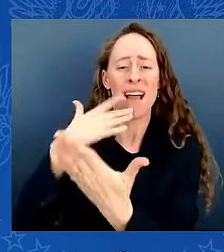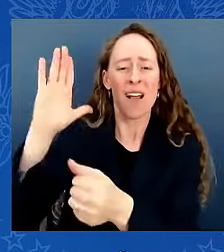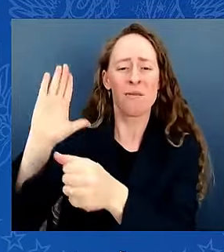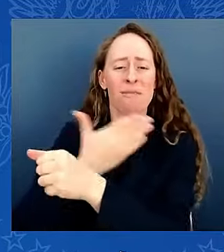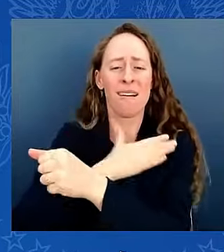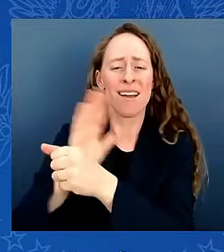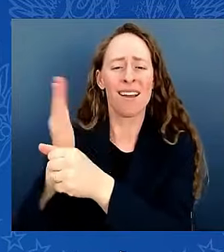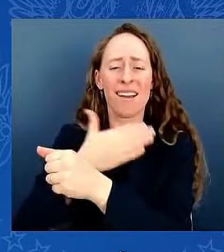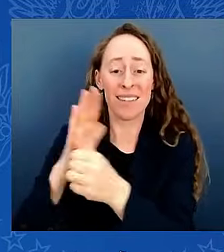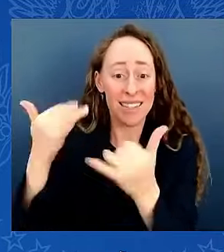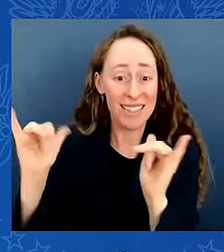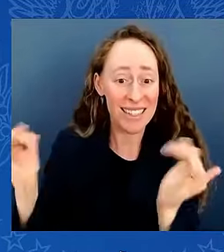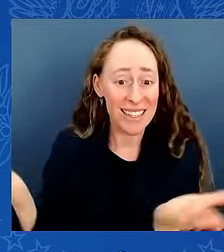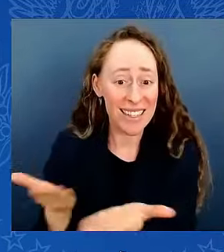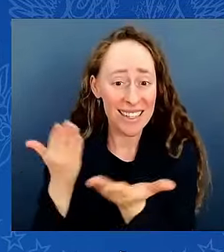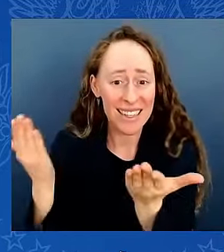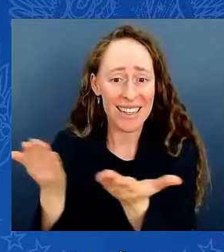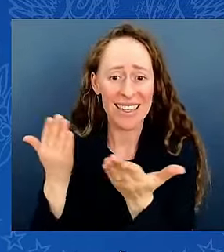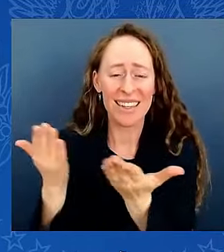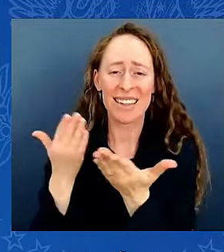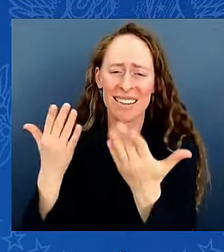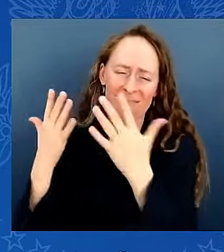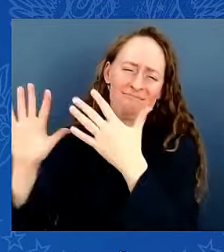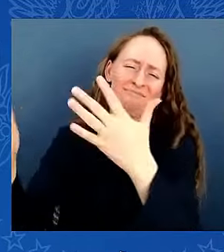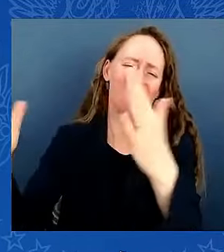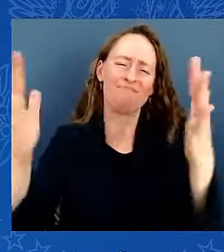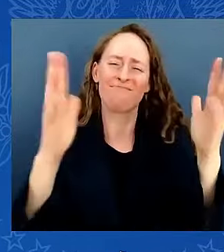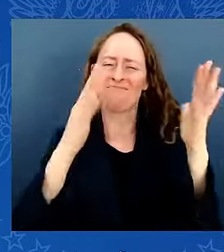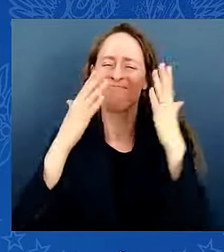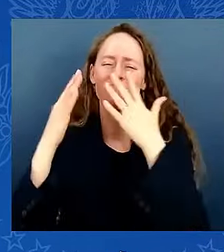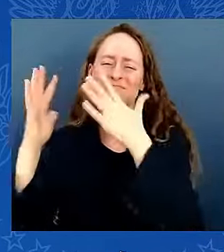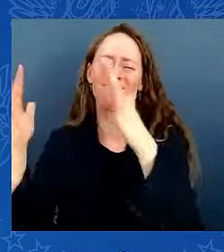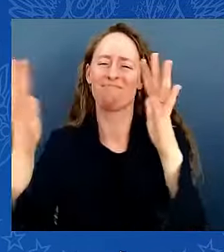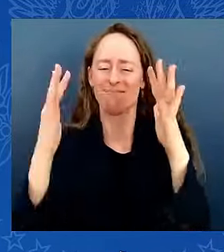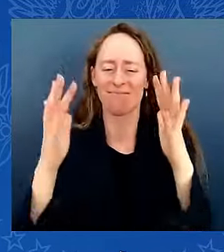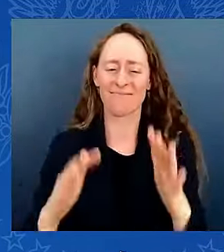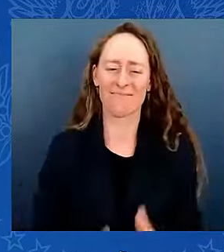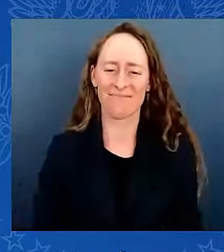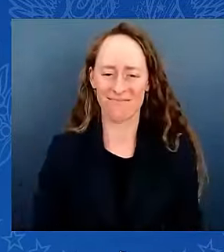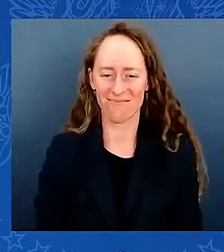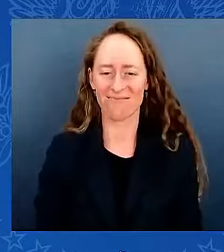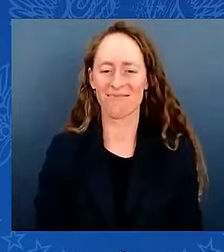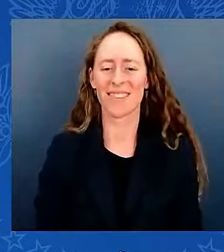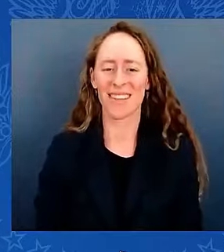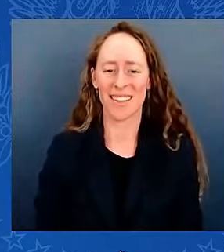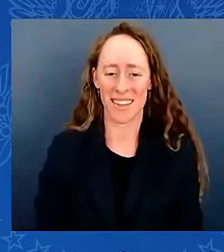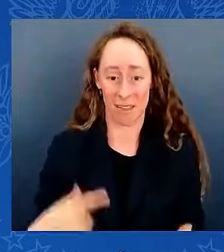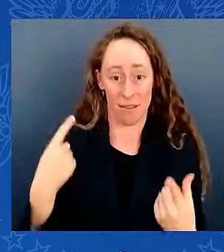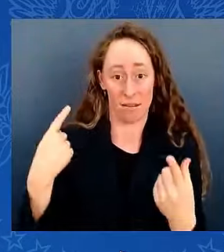Give them a round of applause. They've been with me. They've been with me since I was Vice President.